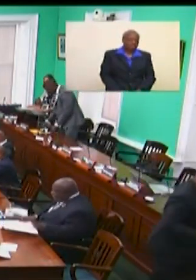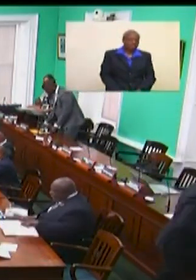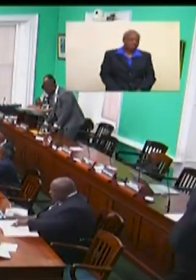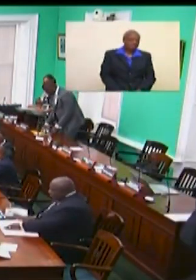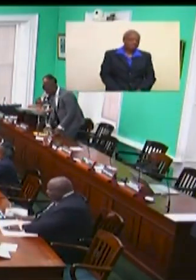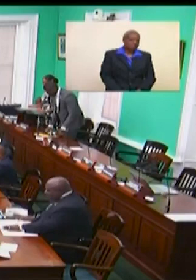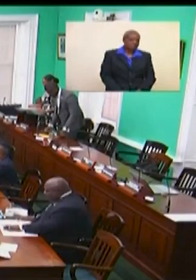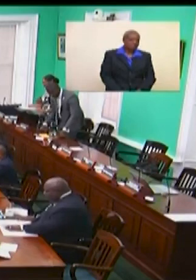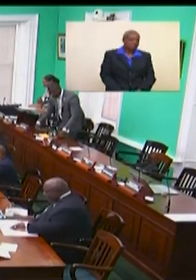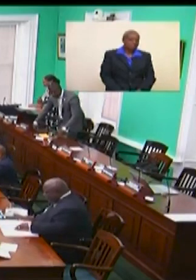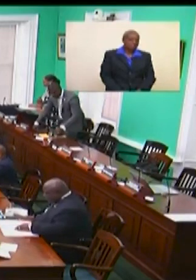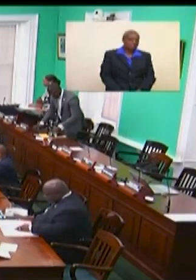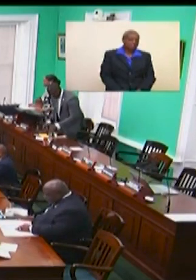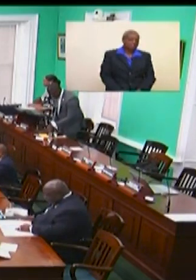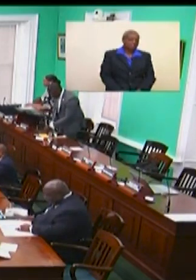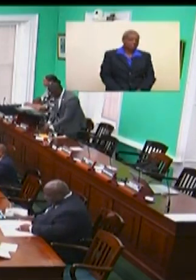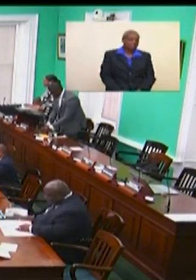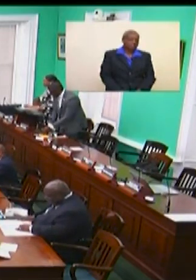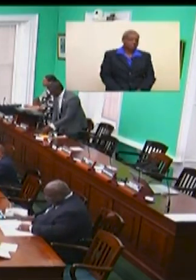I'm deaf.